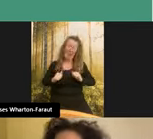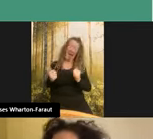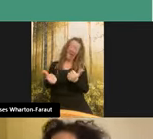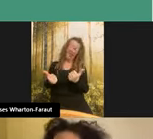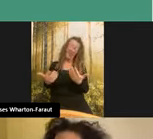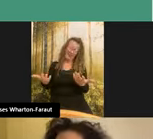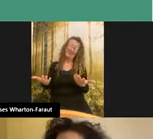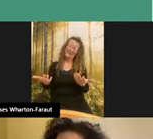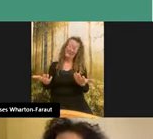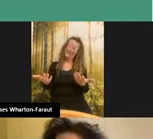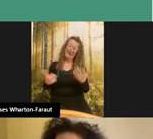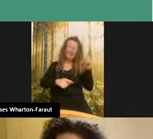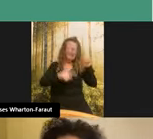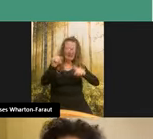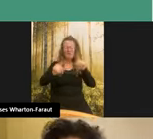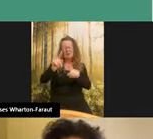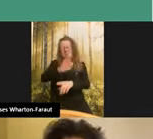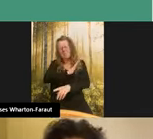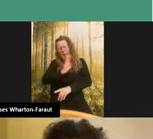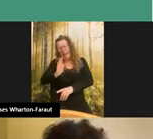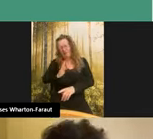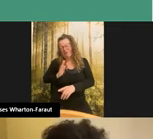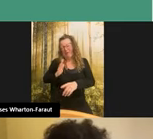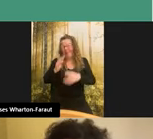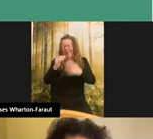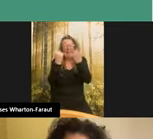different types of military action happening.